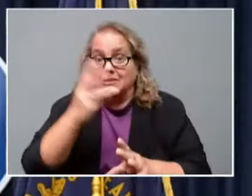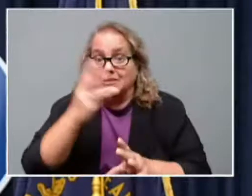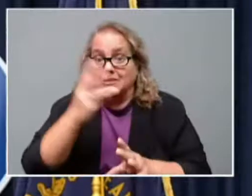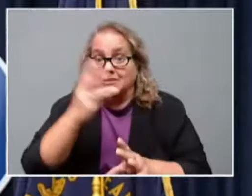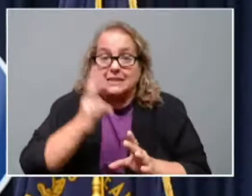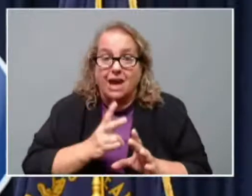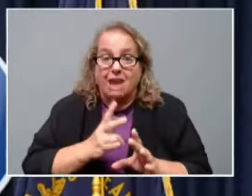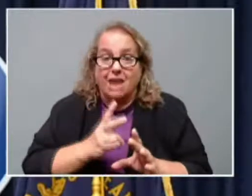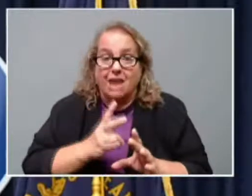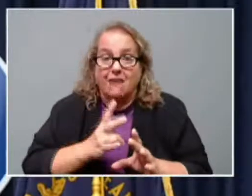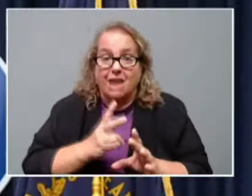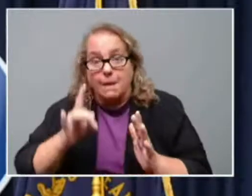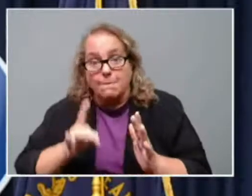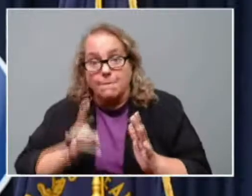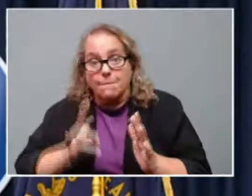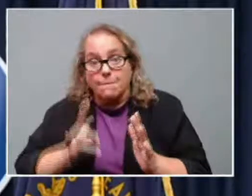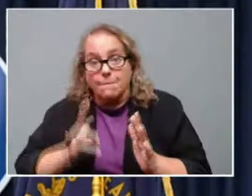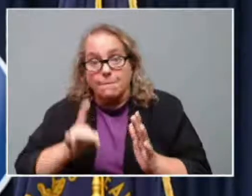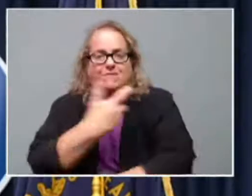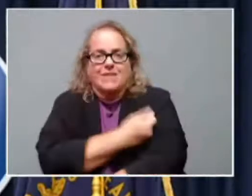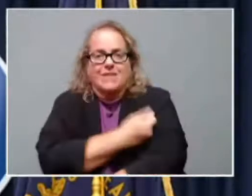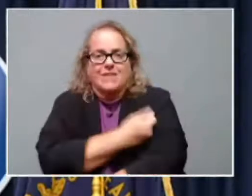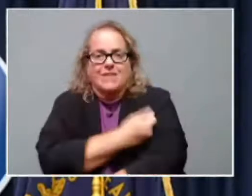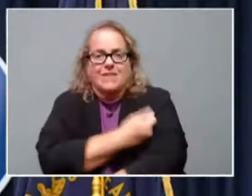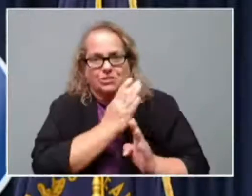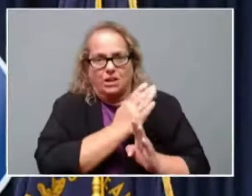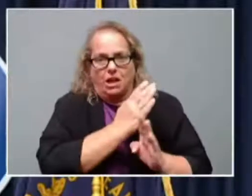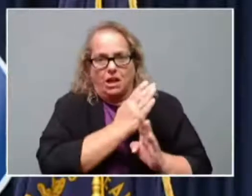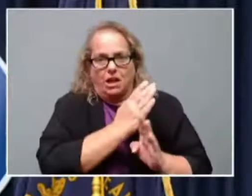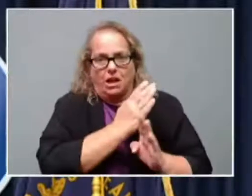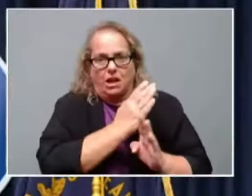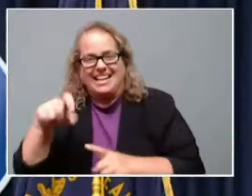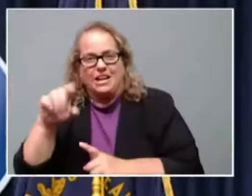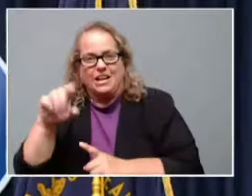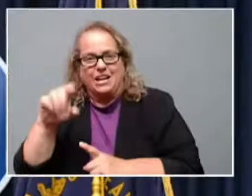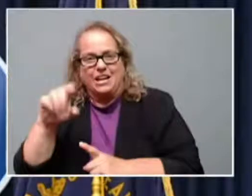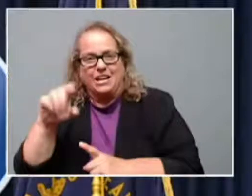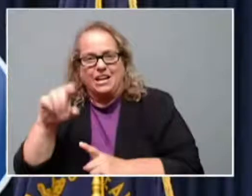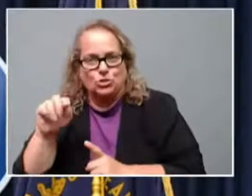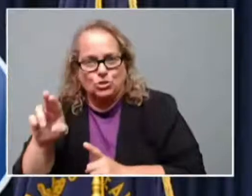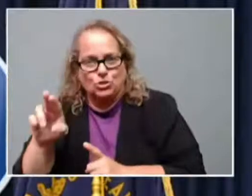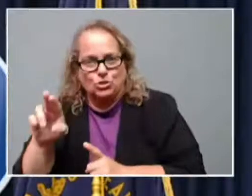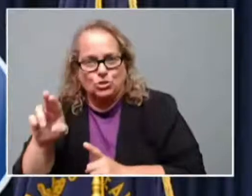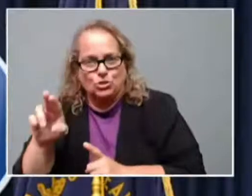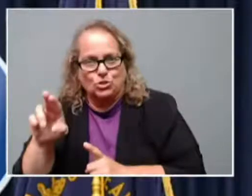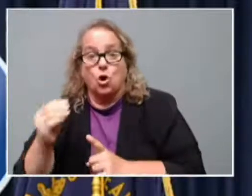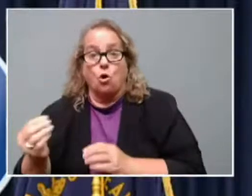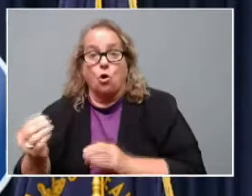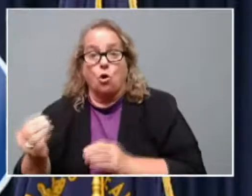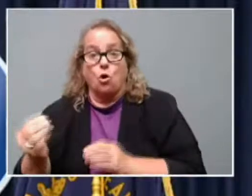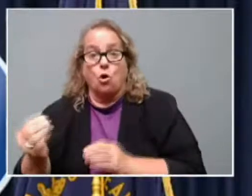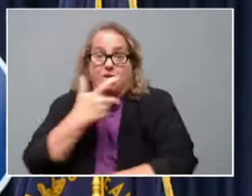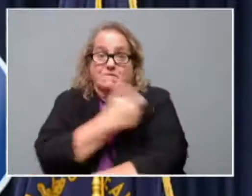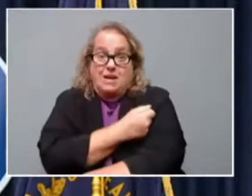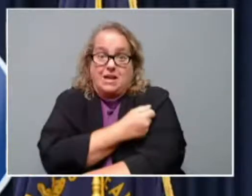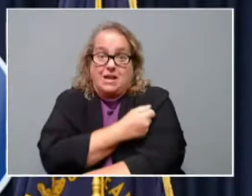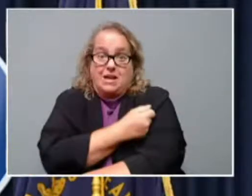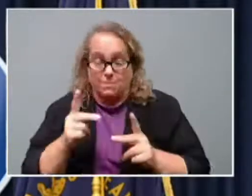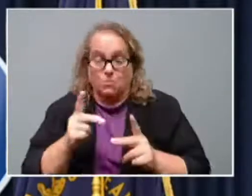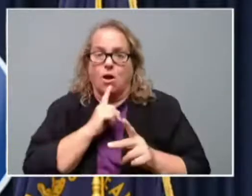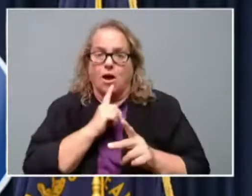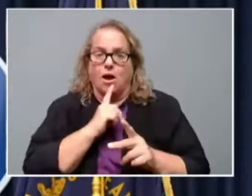that vaccinated people make up. In other words, more vaccinated individuals are getting COVID or